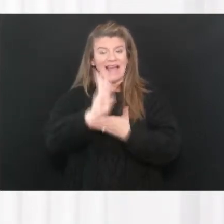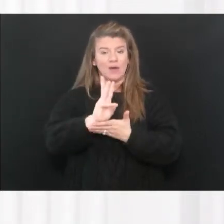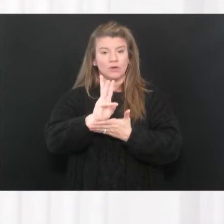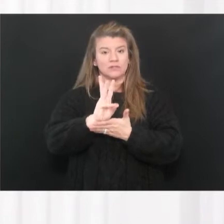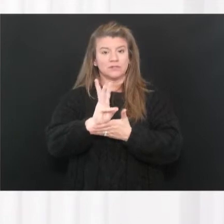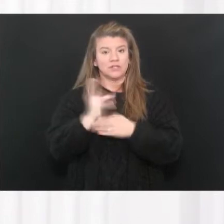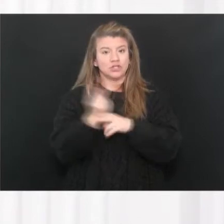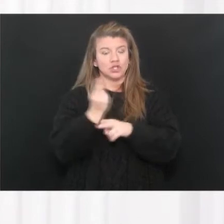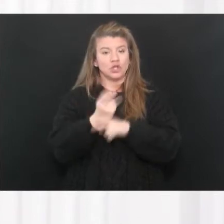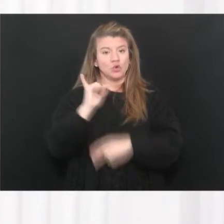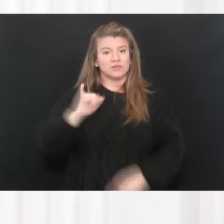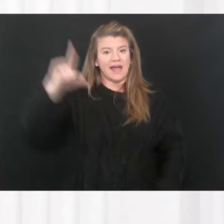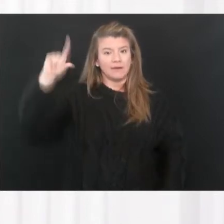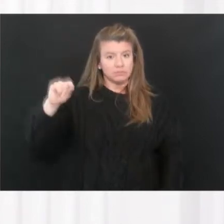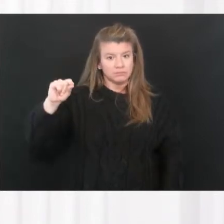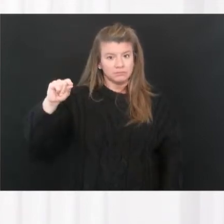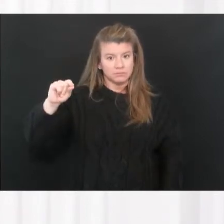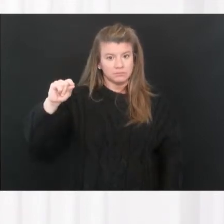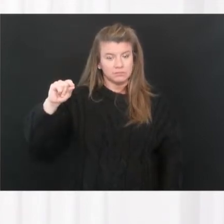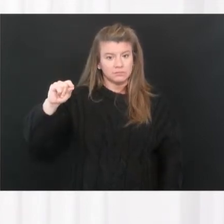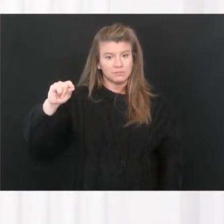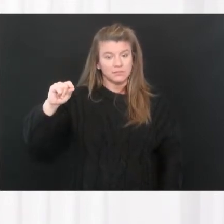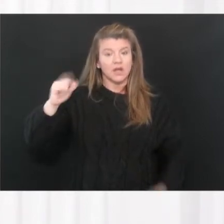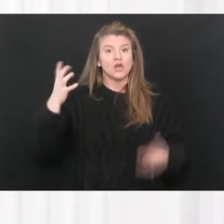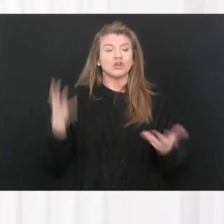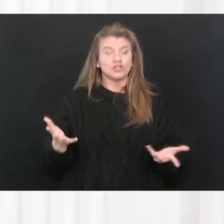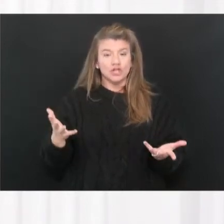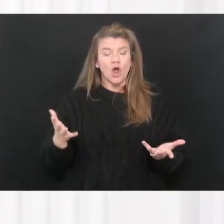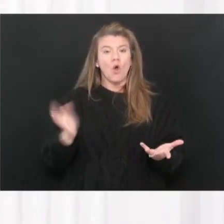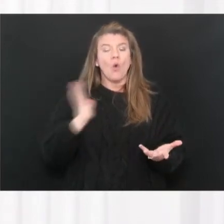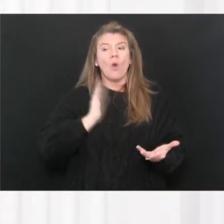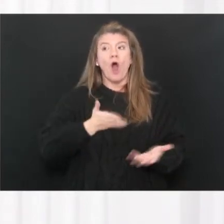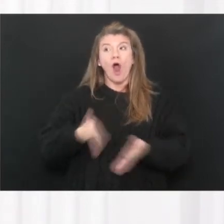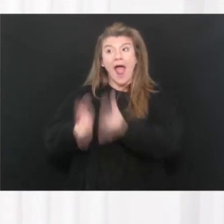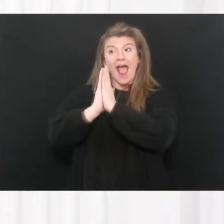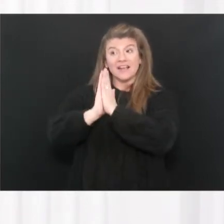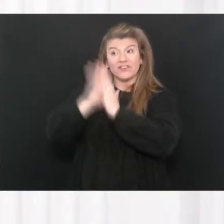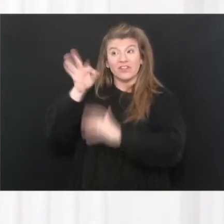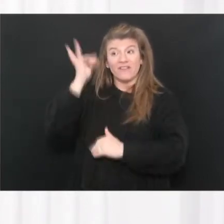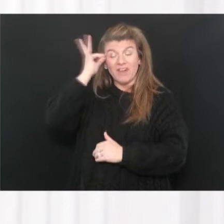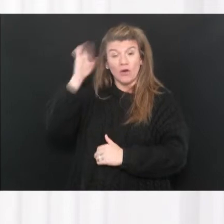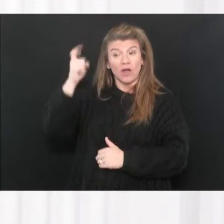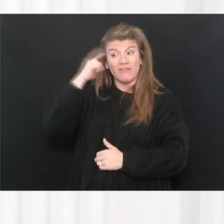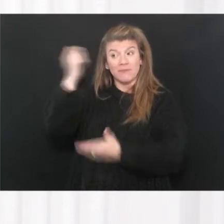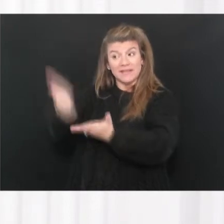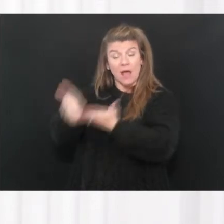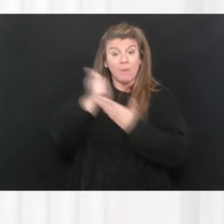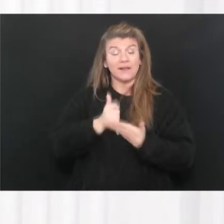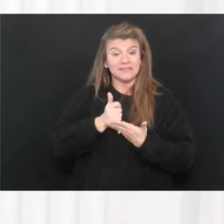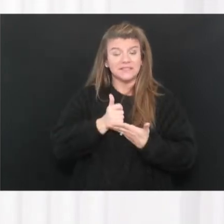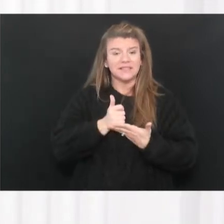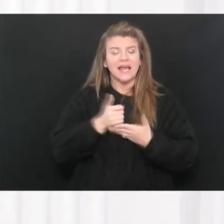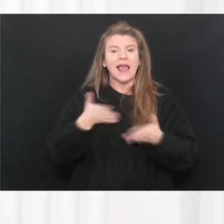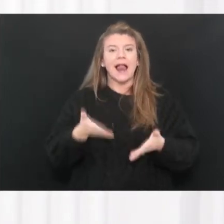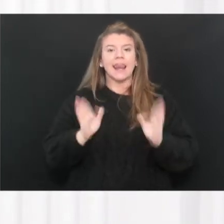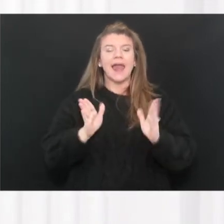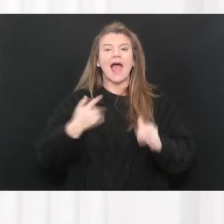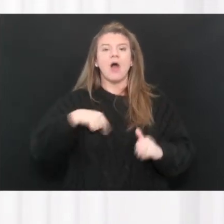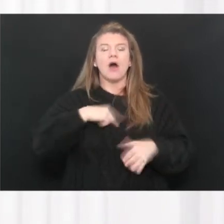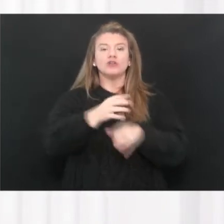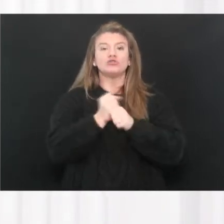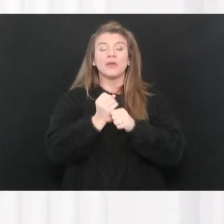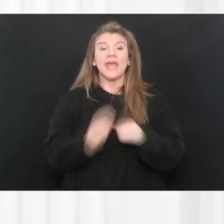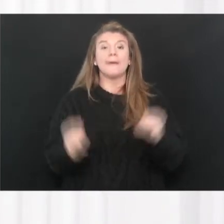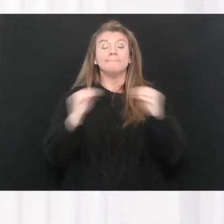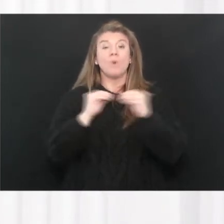use that total number of doses. So what we're asking the federal government to help us with is to allow us to get more